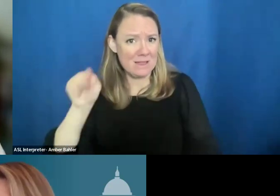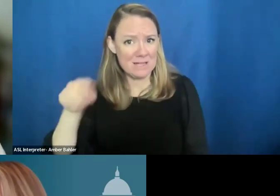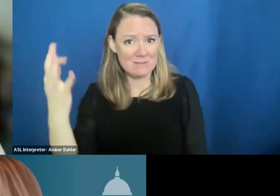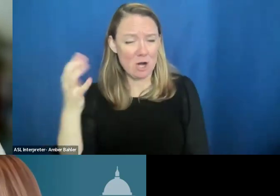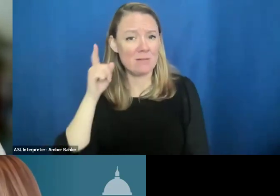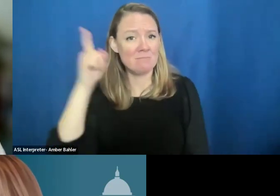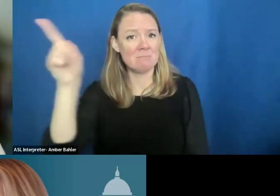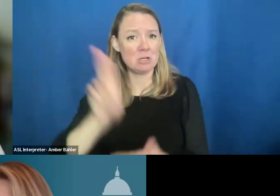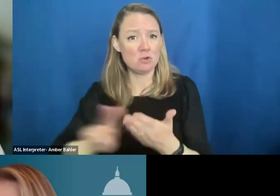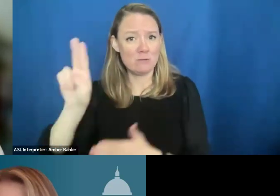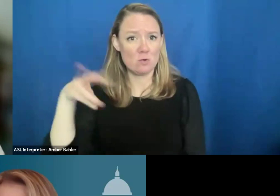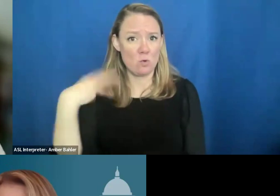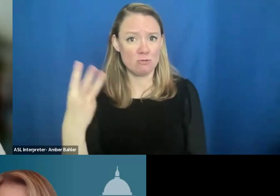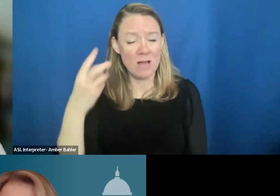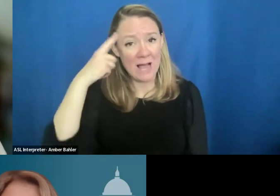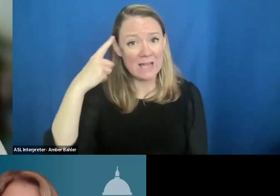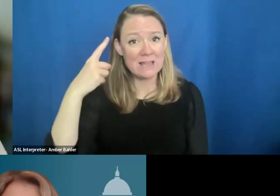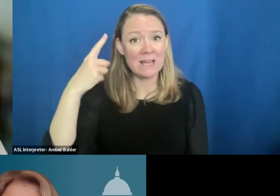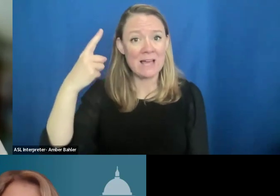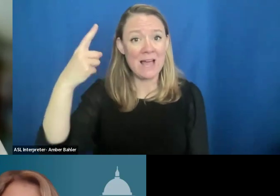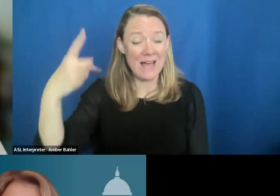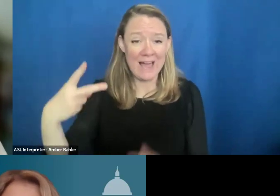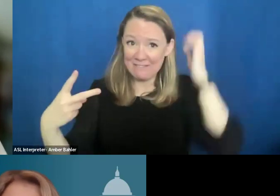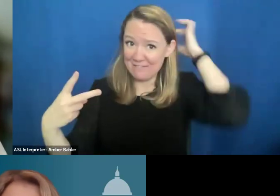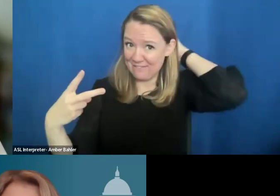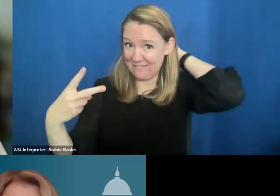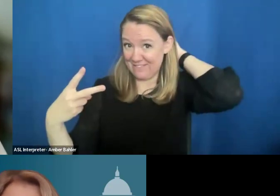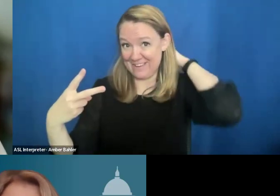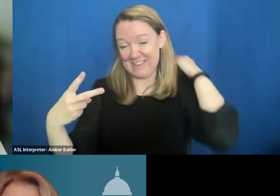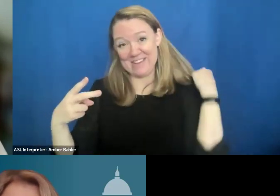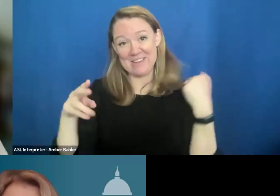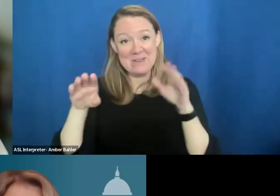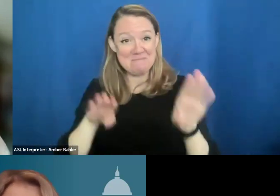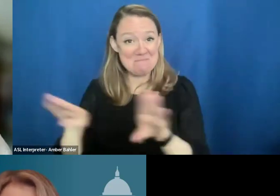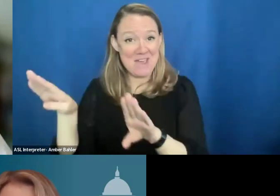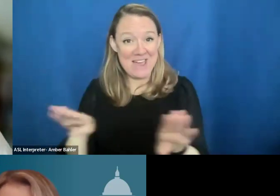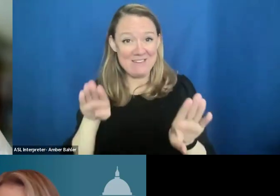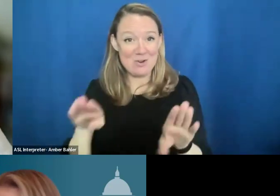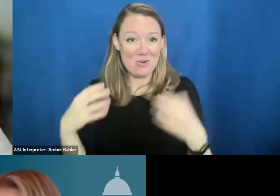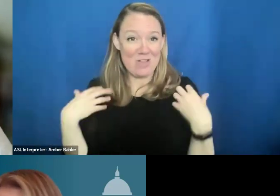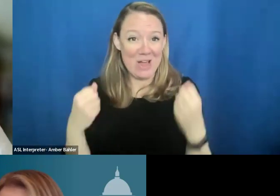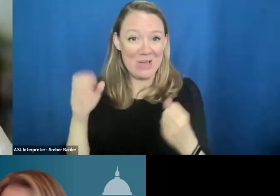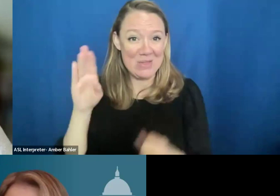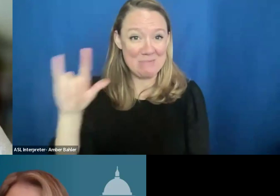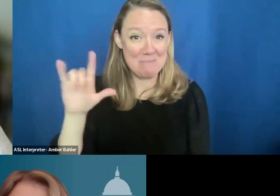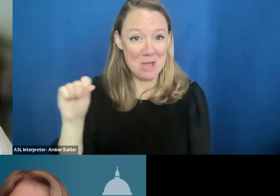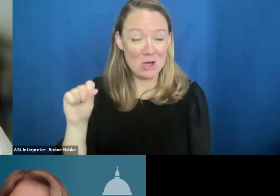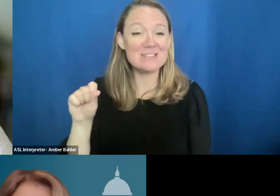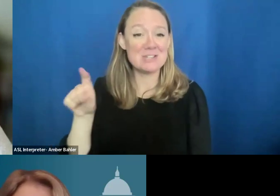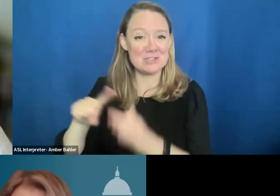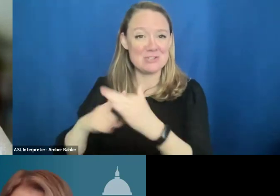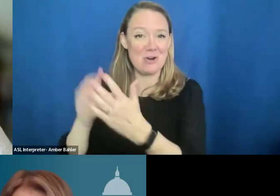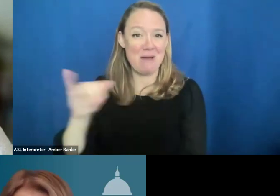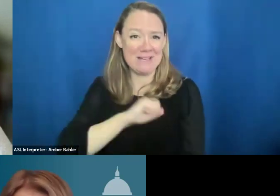I think half the behavioral health bills are Senator Gingras. So I'm assuming she's here to speak to all of her bills, but I do